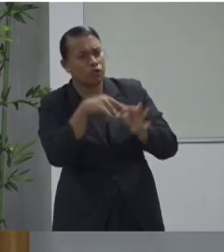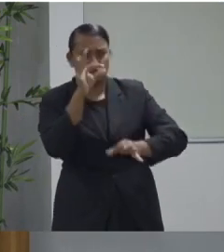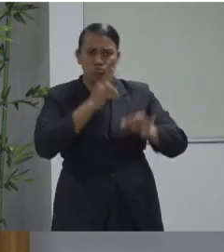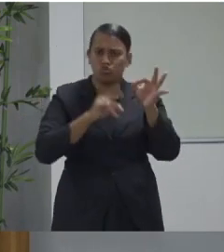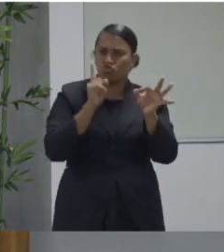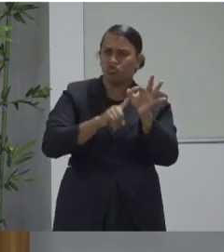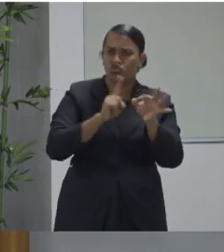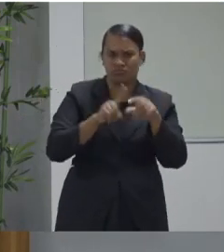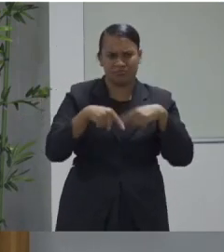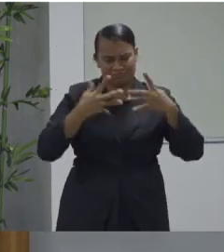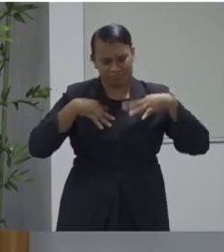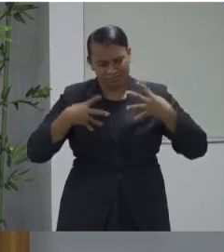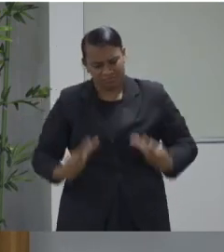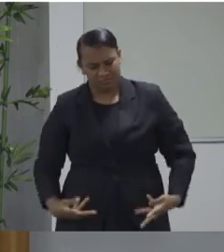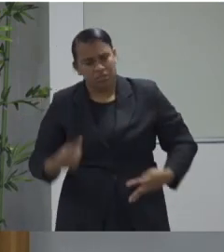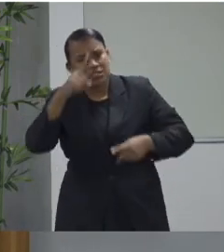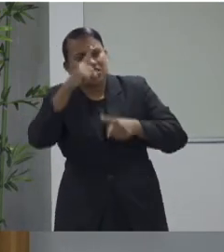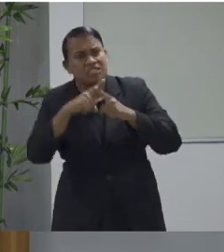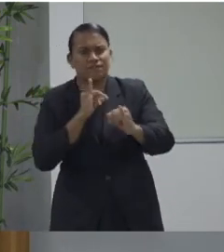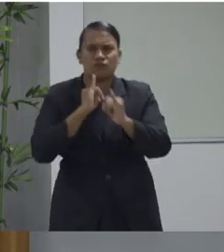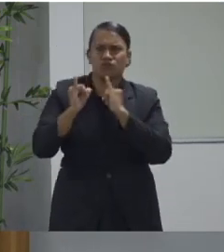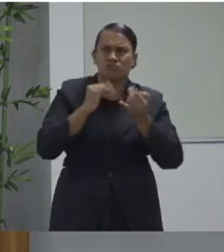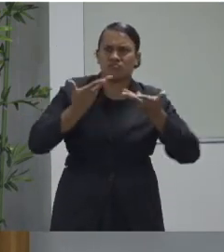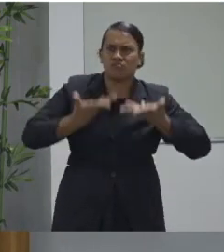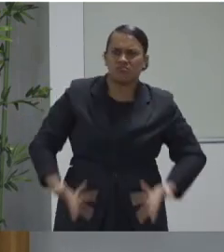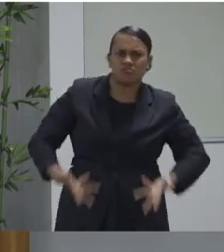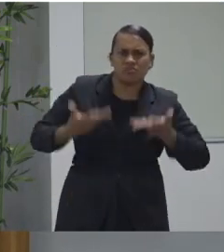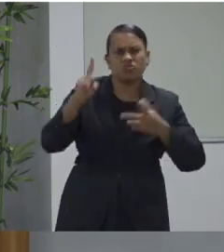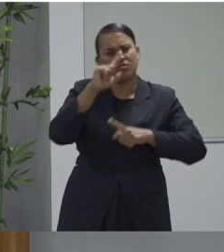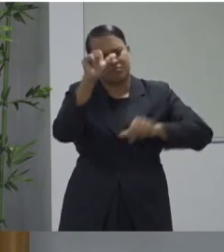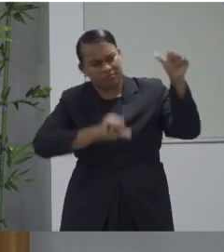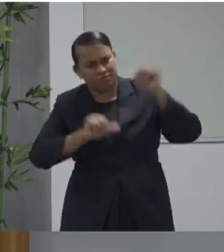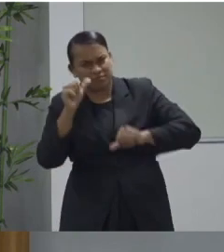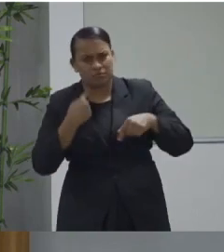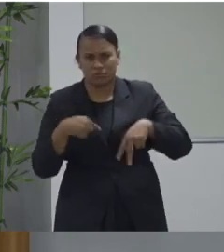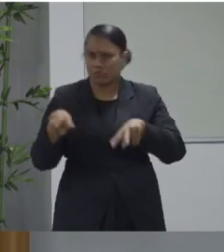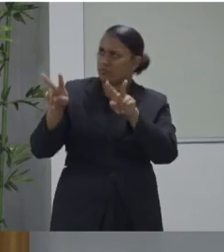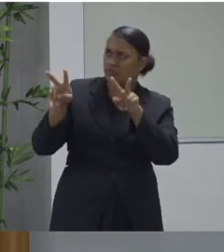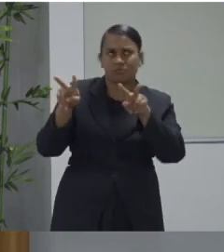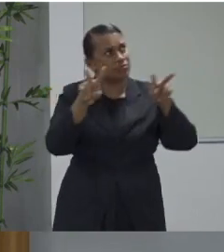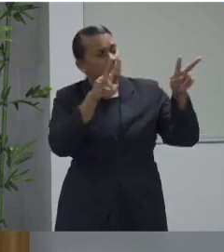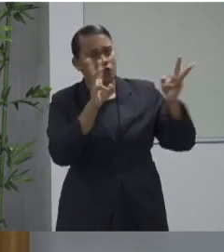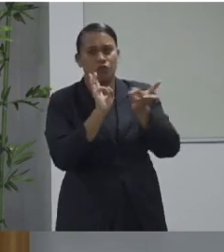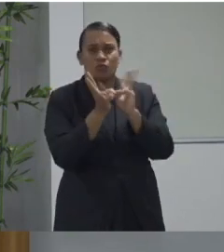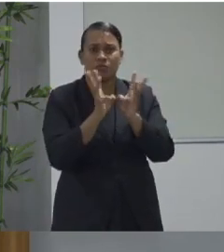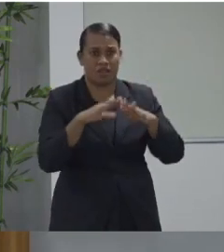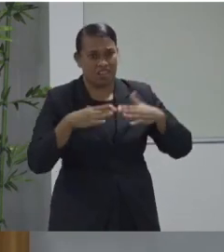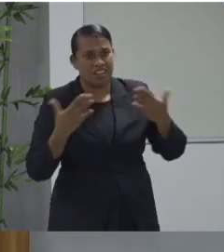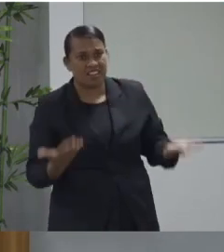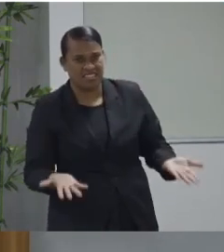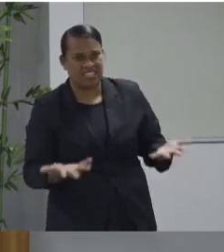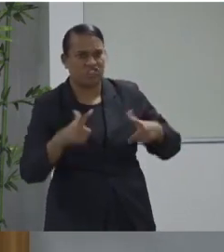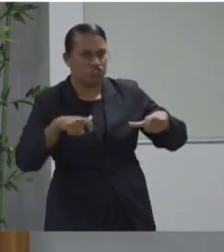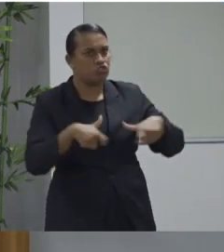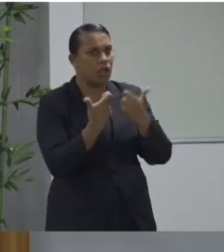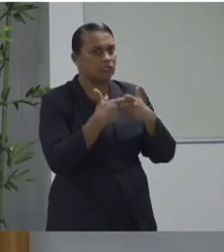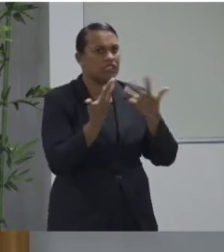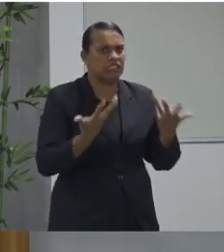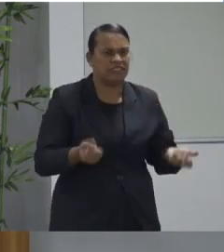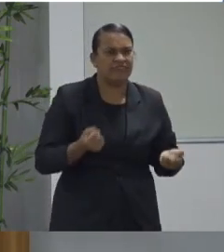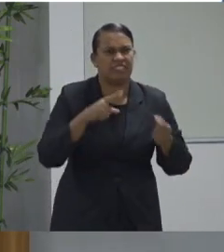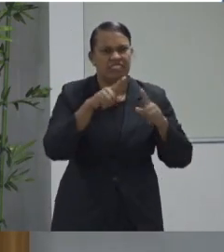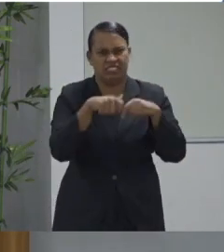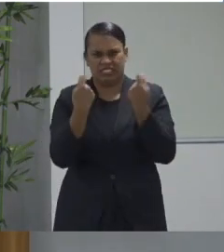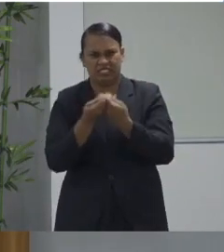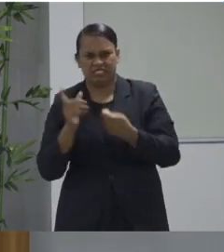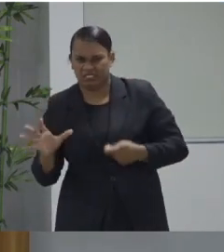Support and help our teams. You can see what the weather is like, so the challenges that our contact tracing team are going through, and we